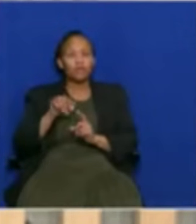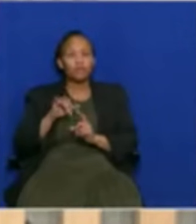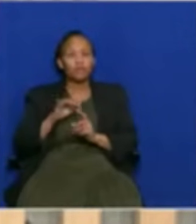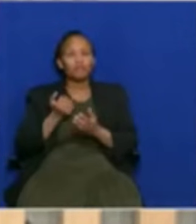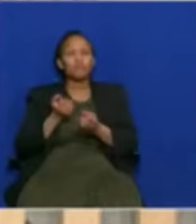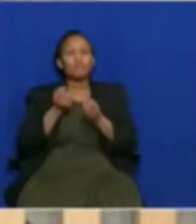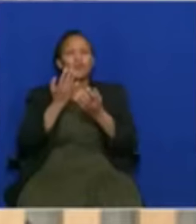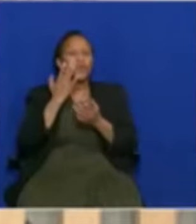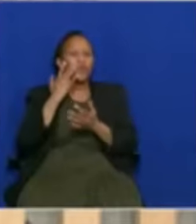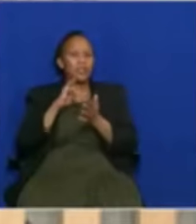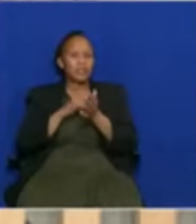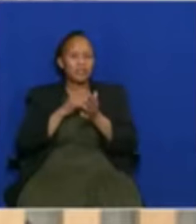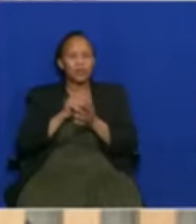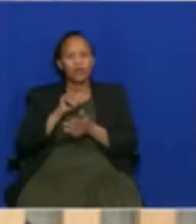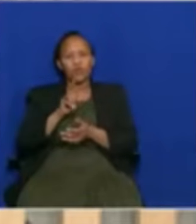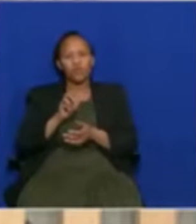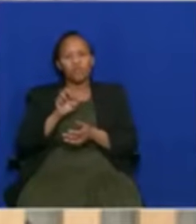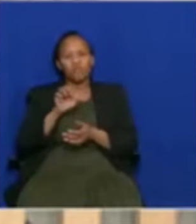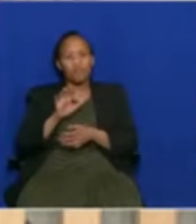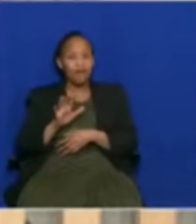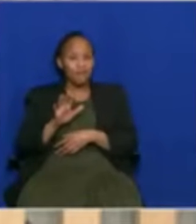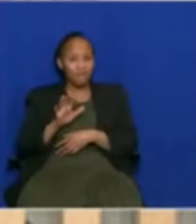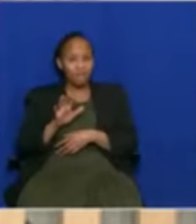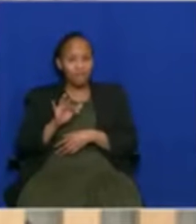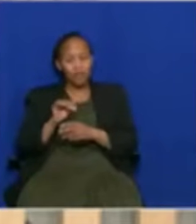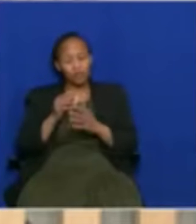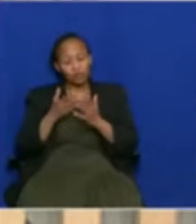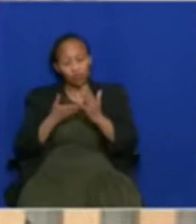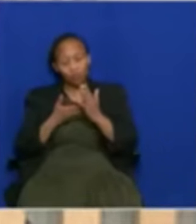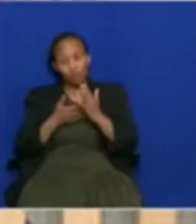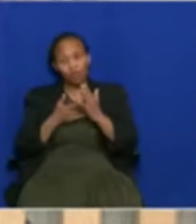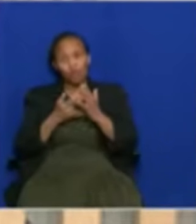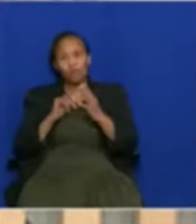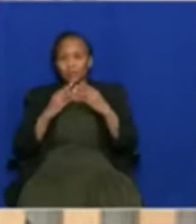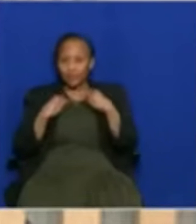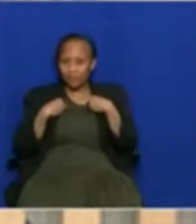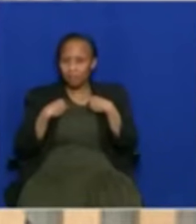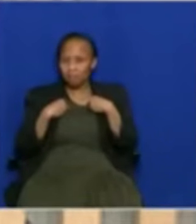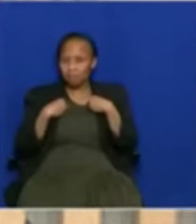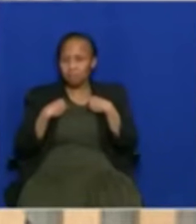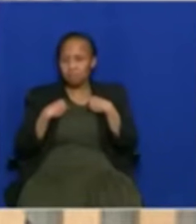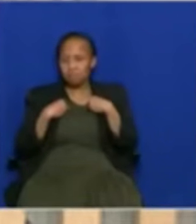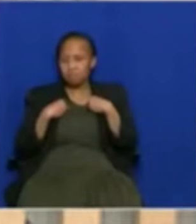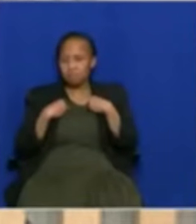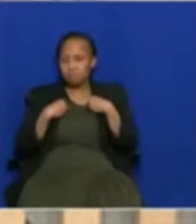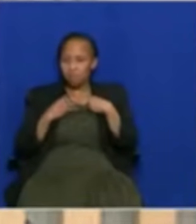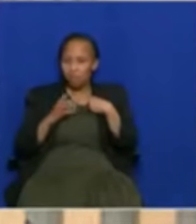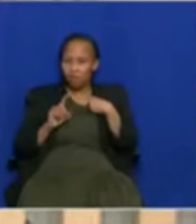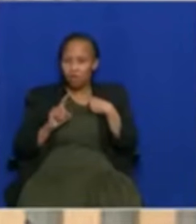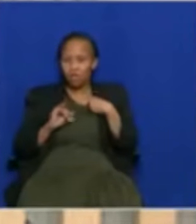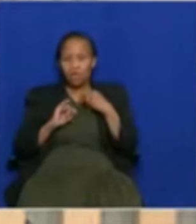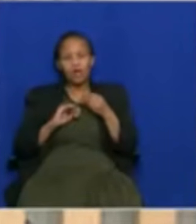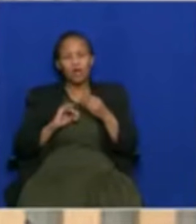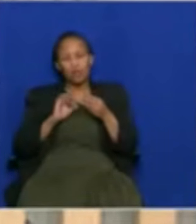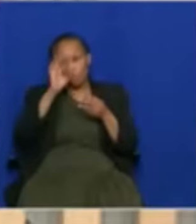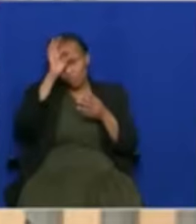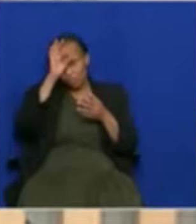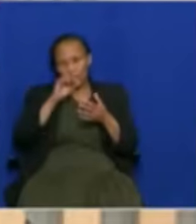Scant as it is, accepting that it does not, the dockets don't assist us as regards Brigadier